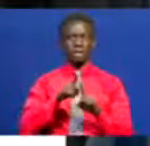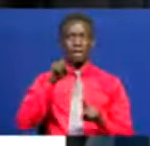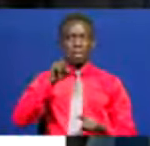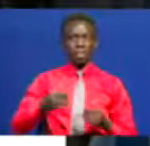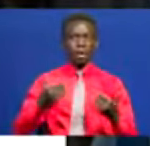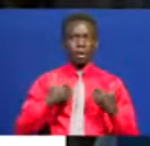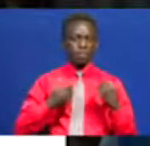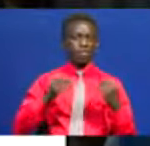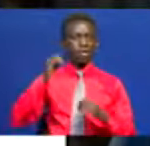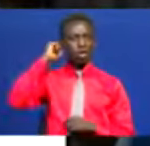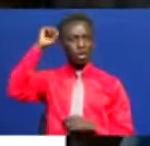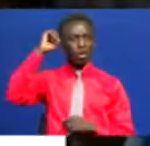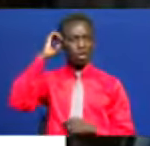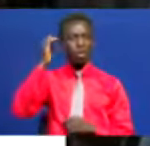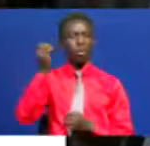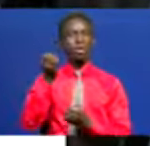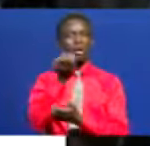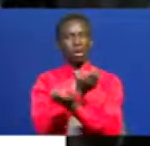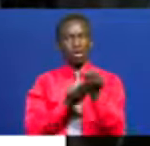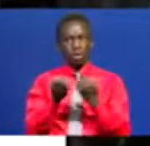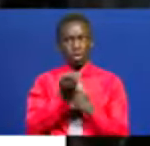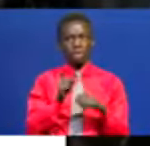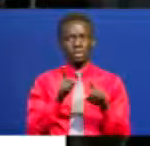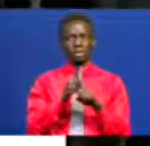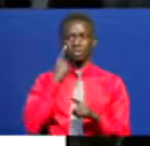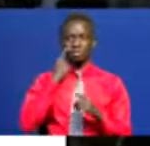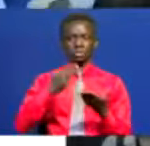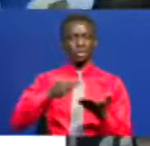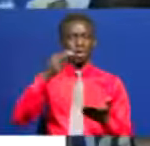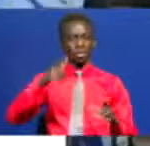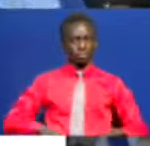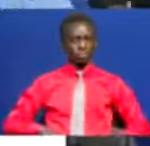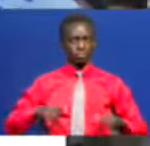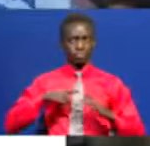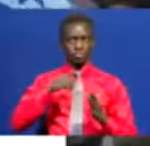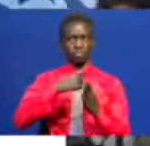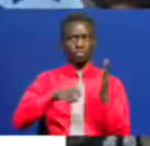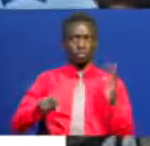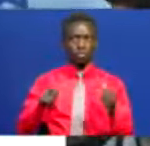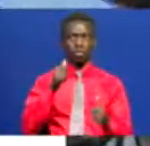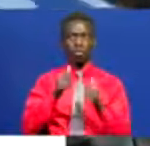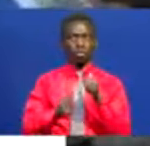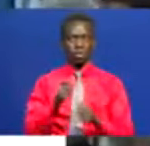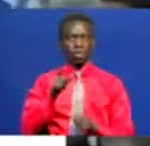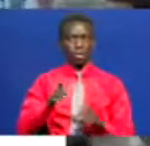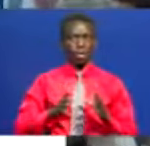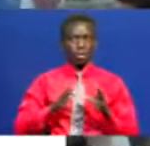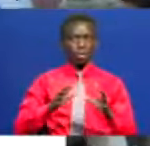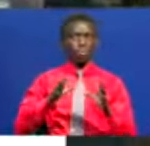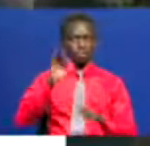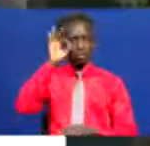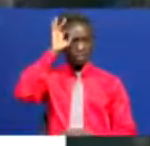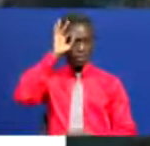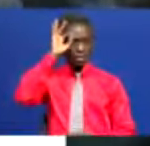government's judicial changes and rising living costs are also push factors.